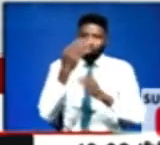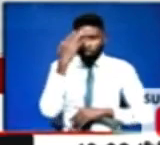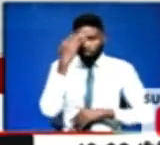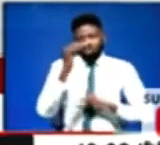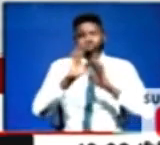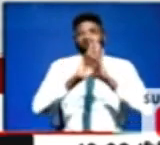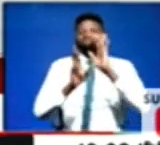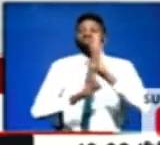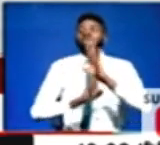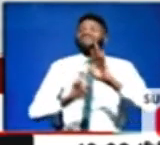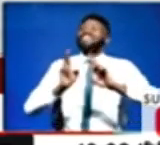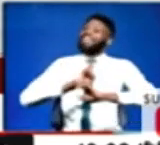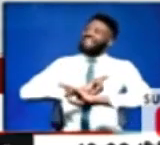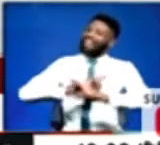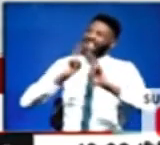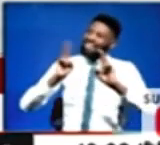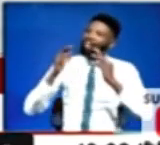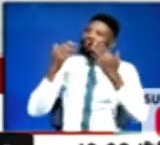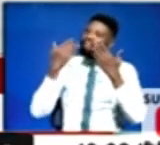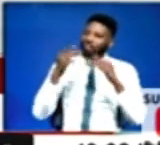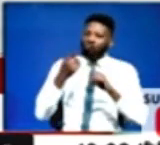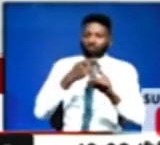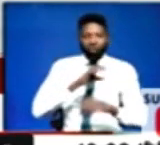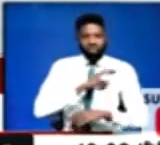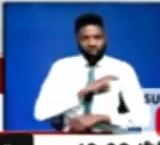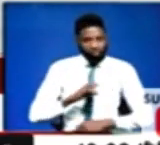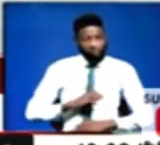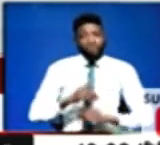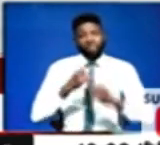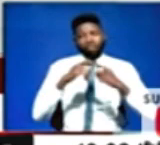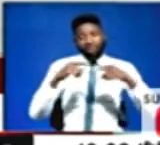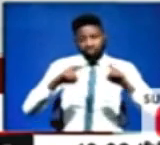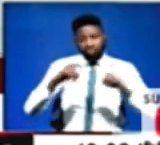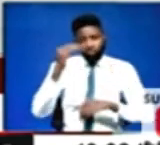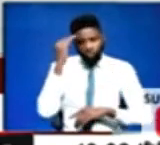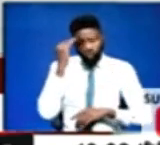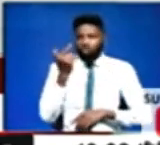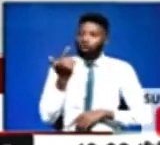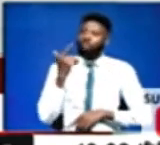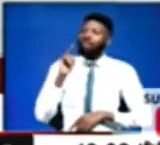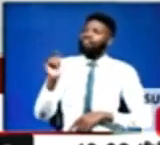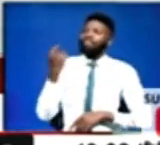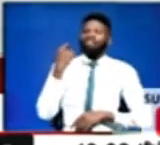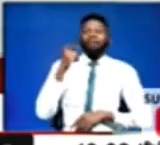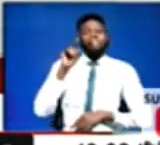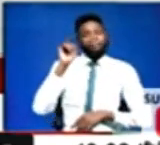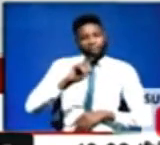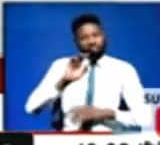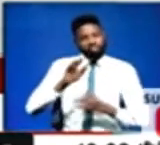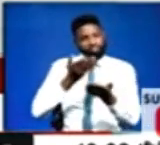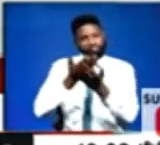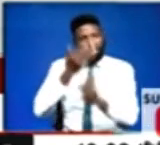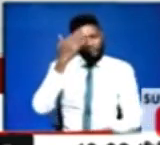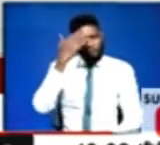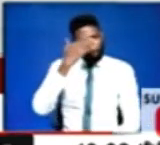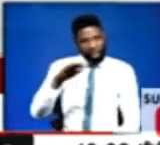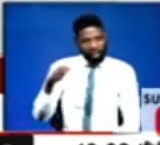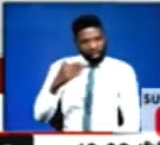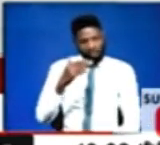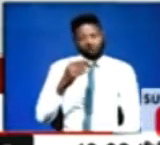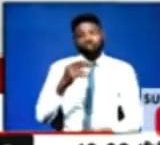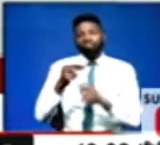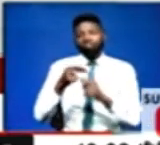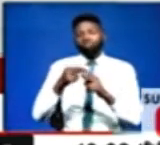ready from a certain committee, but you know the law in Kenya, they must come through parliament, so soon they shall be coming either to JLA